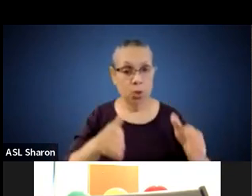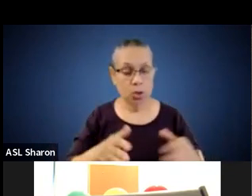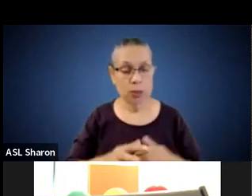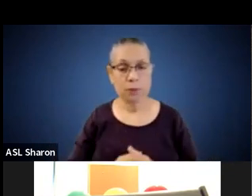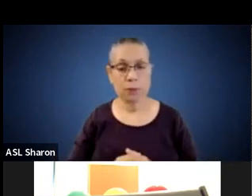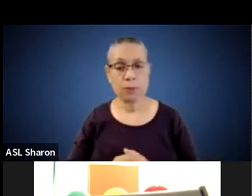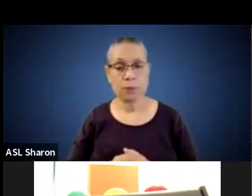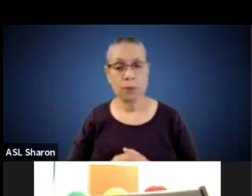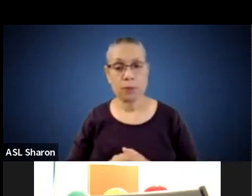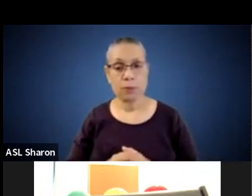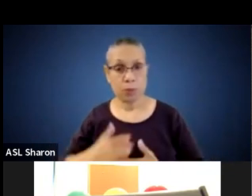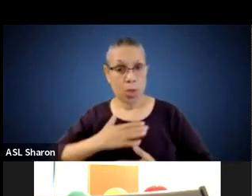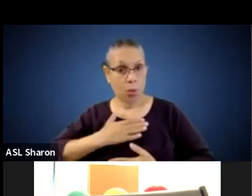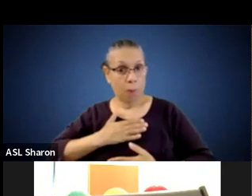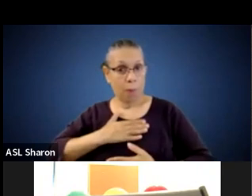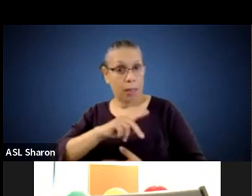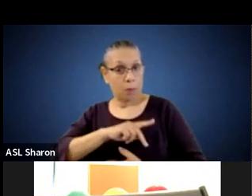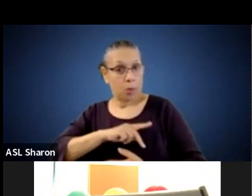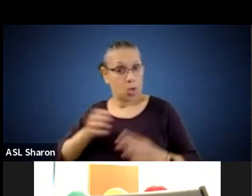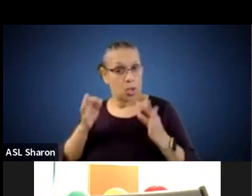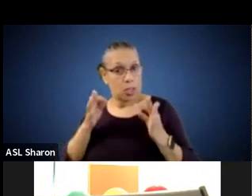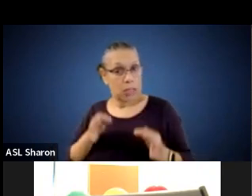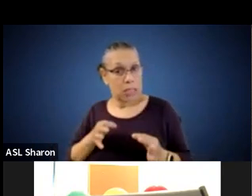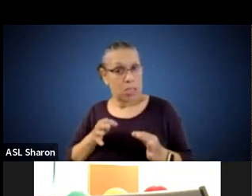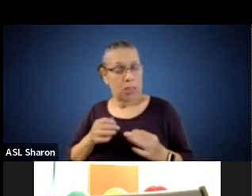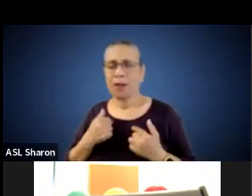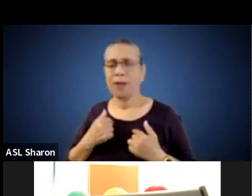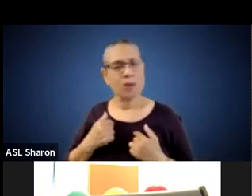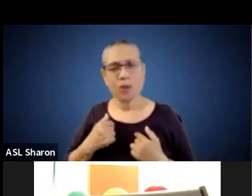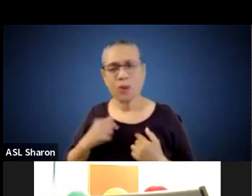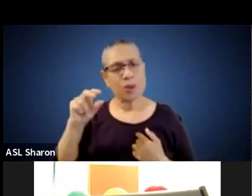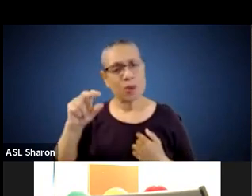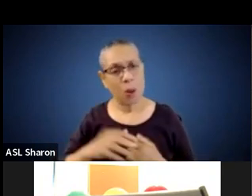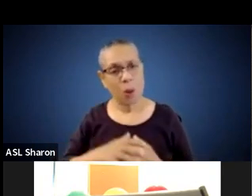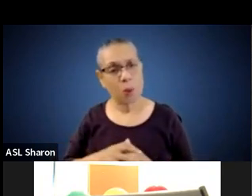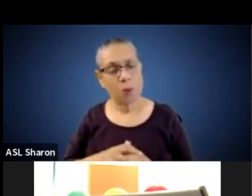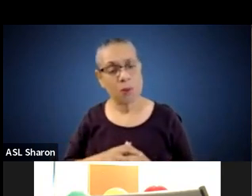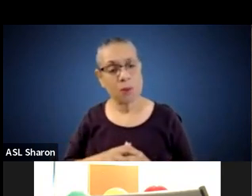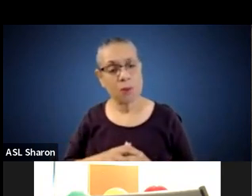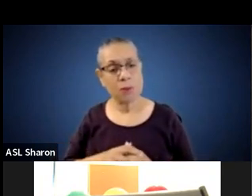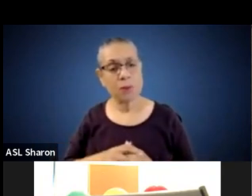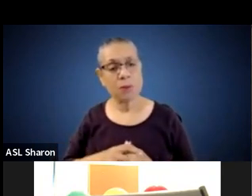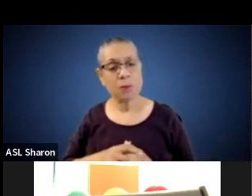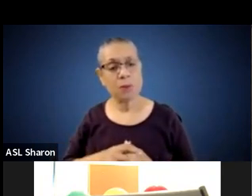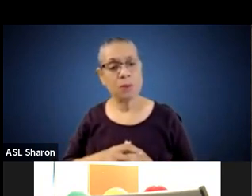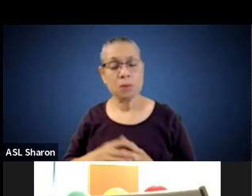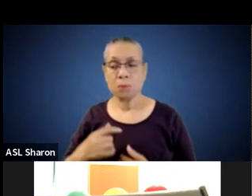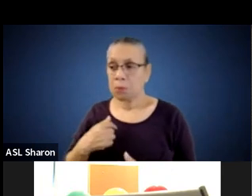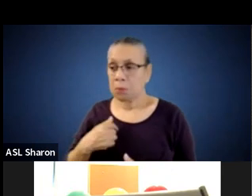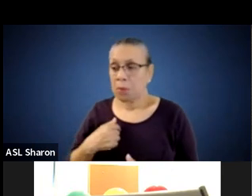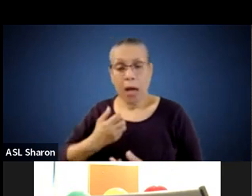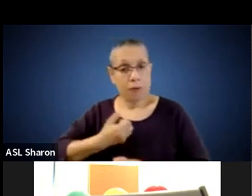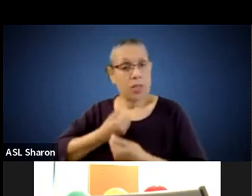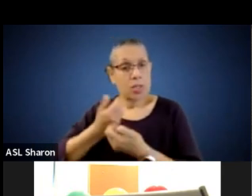they decisions I would have made myself if I was buying the budget no um and I certainly have